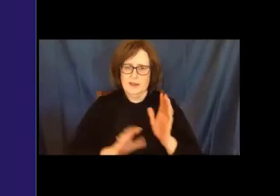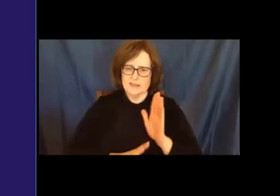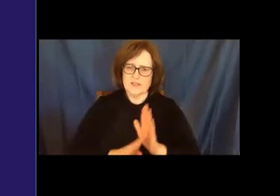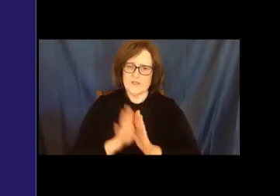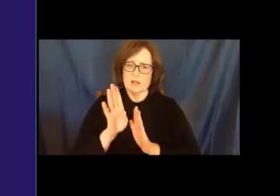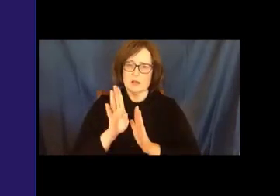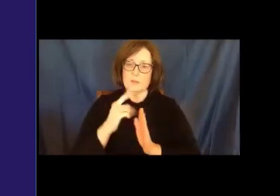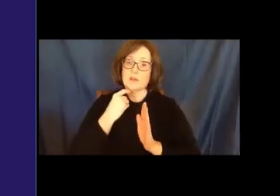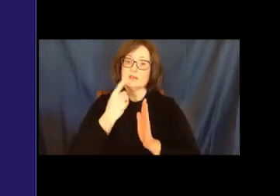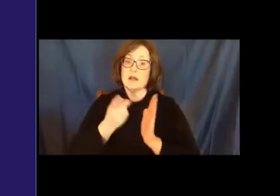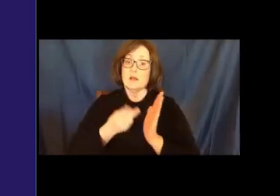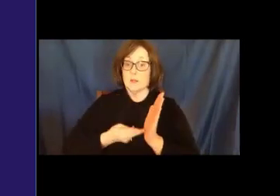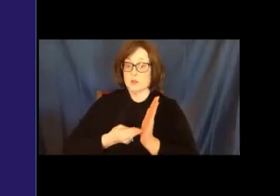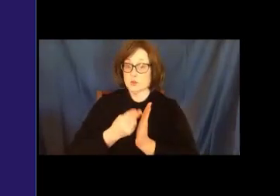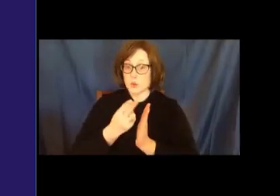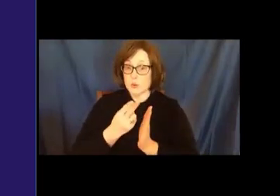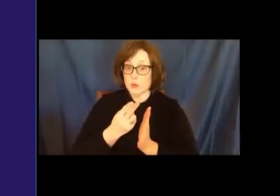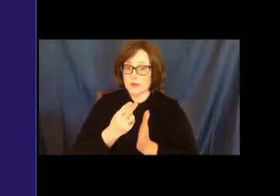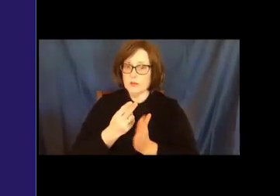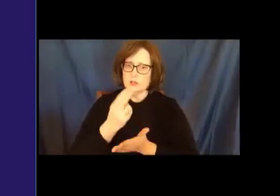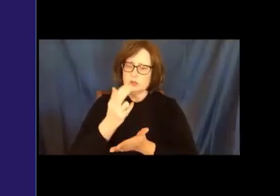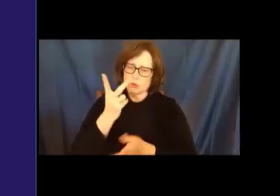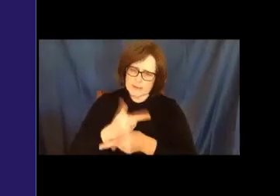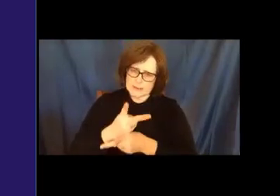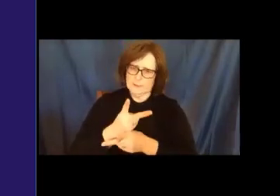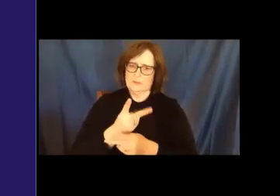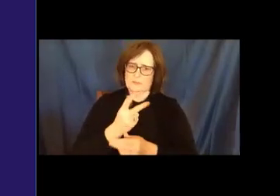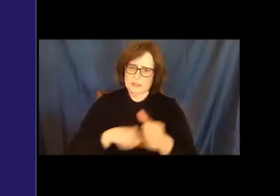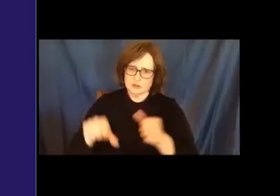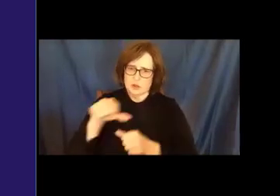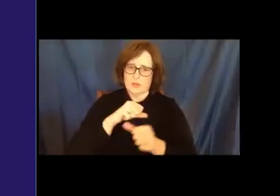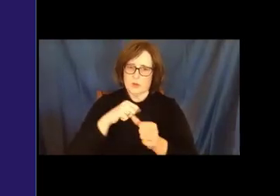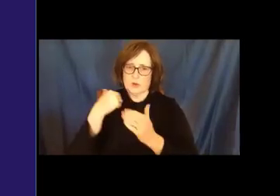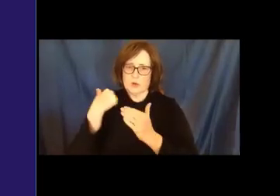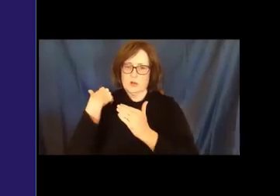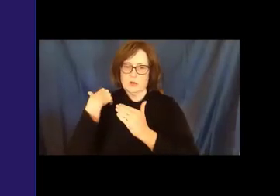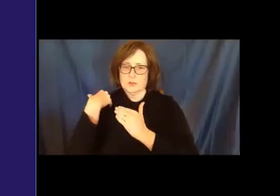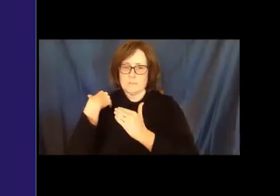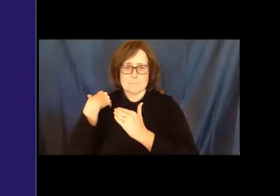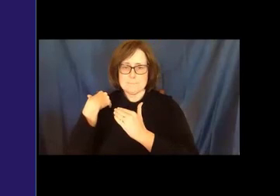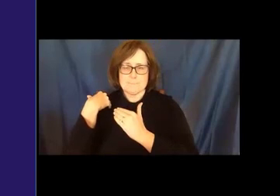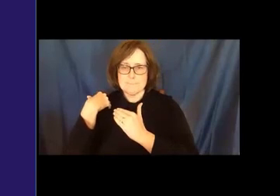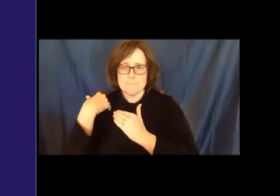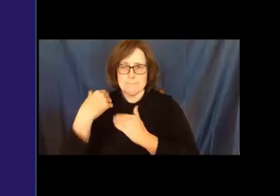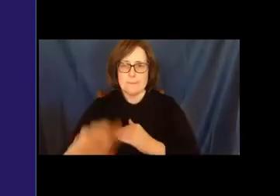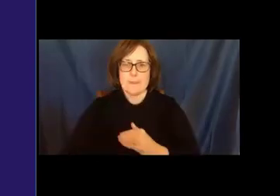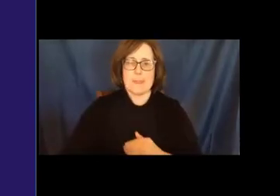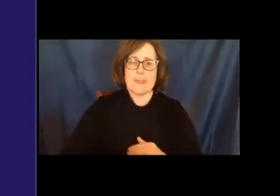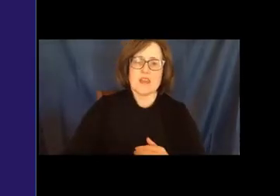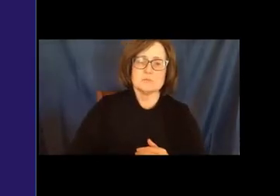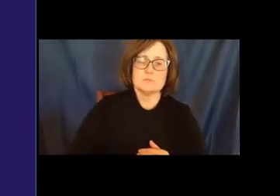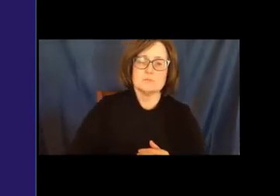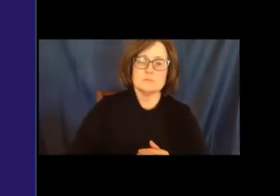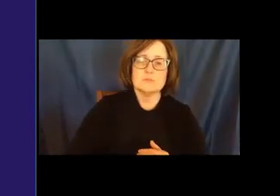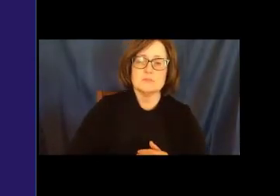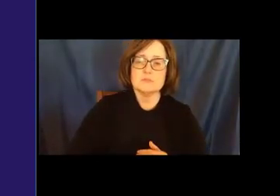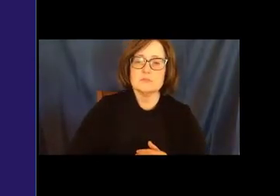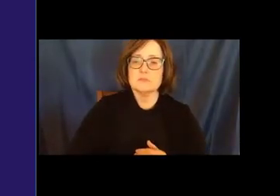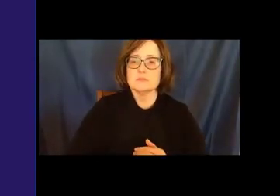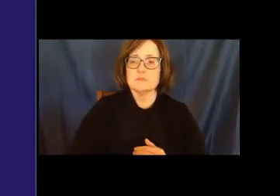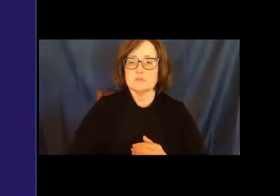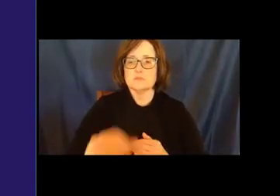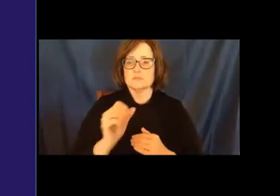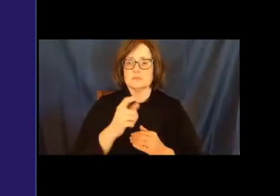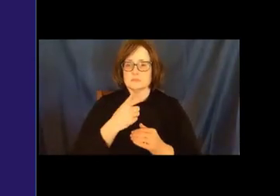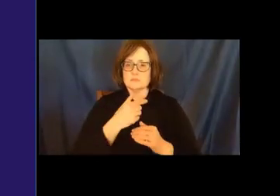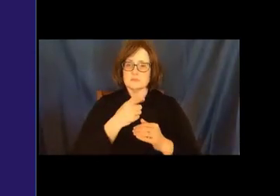toolkit emphasizes that becoming trustworthy allies is something that white people cannot do on our own. It's work that must be done with humility and in